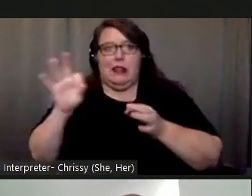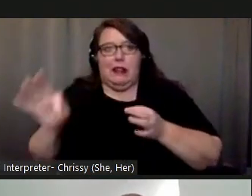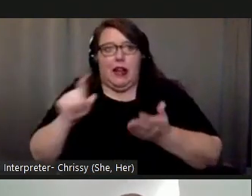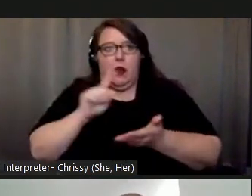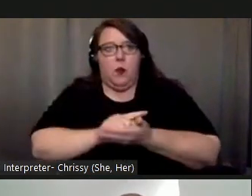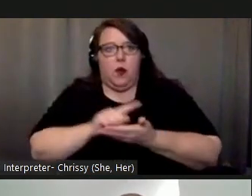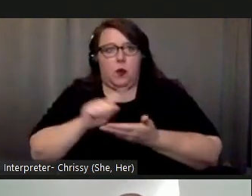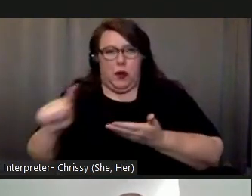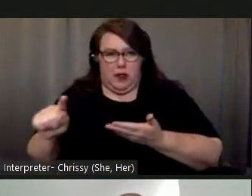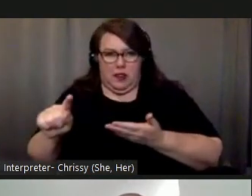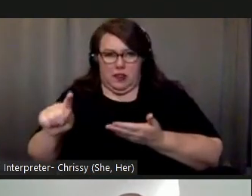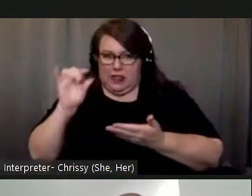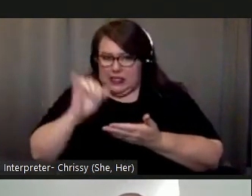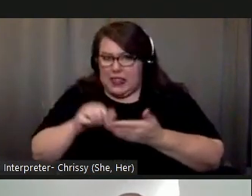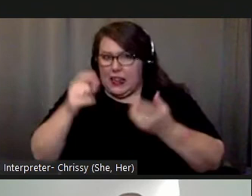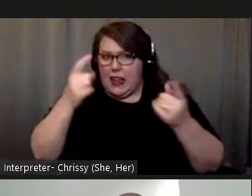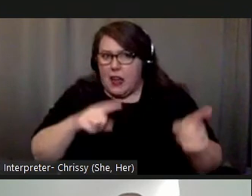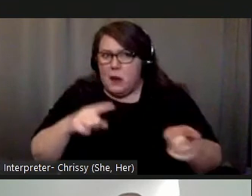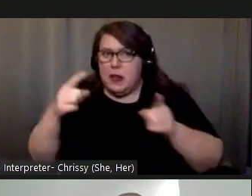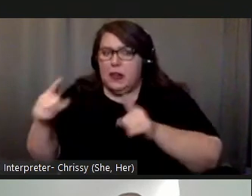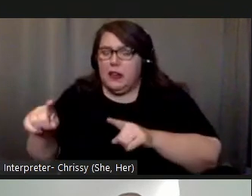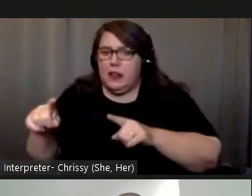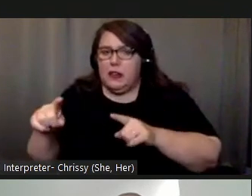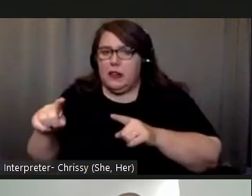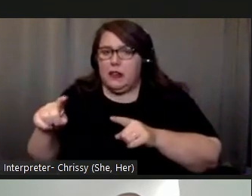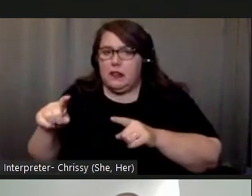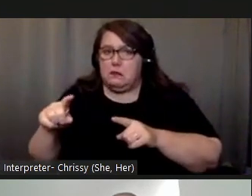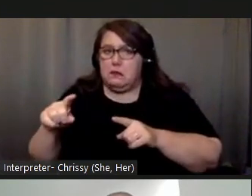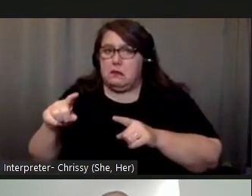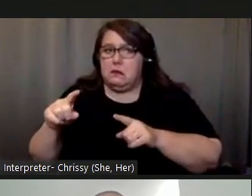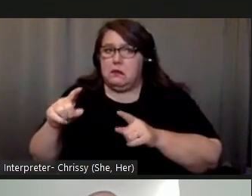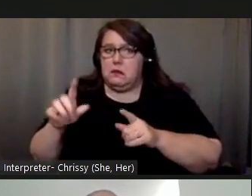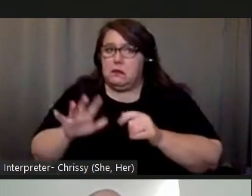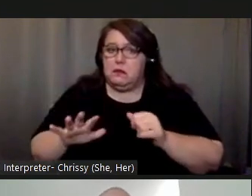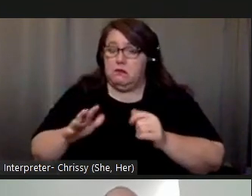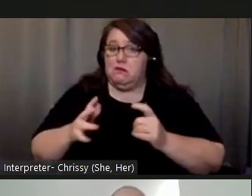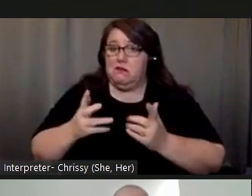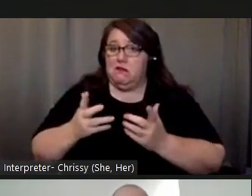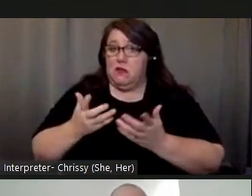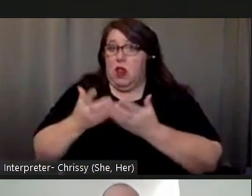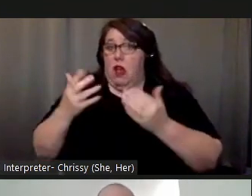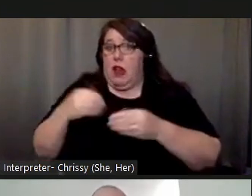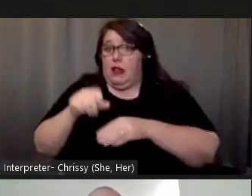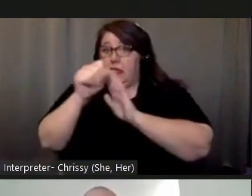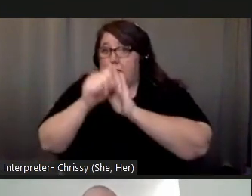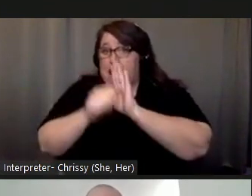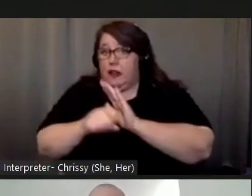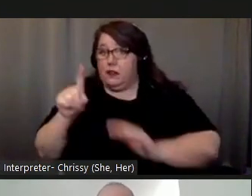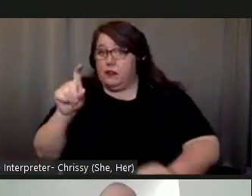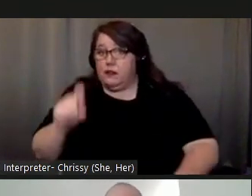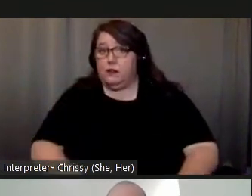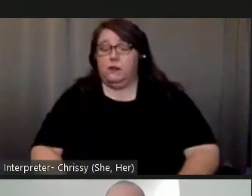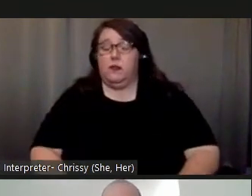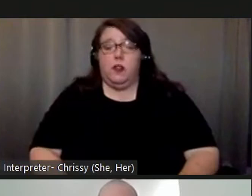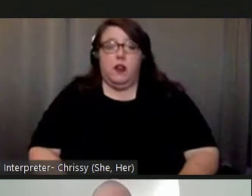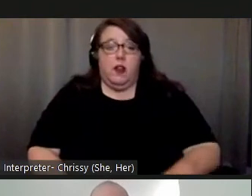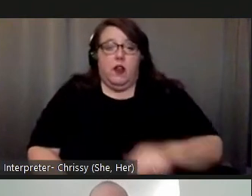I wonder if that's happening a fair amount in the state.